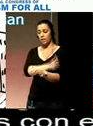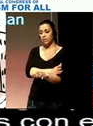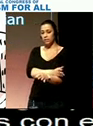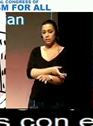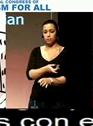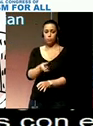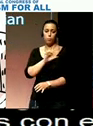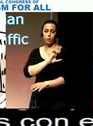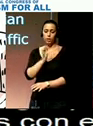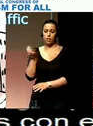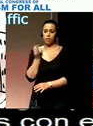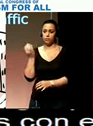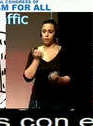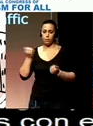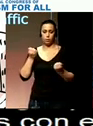before every performance.